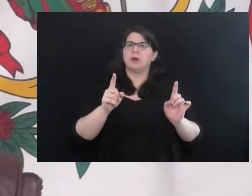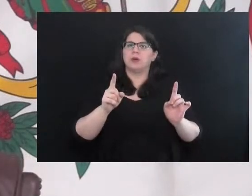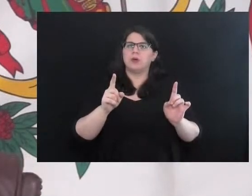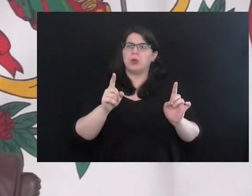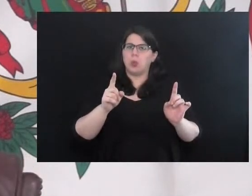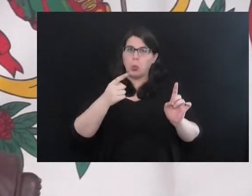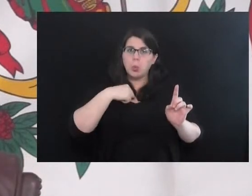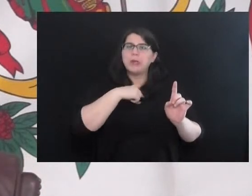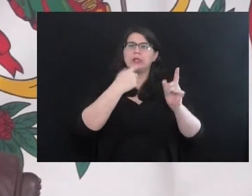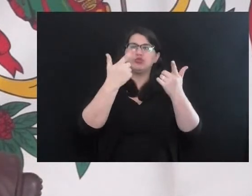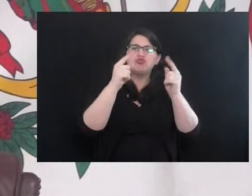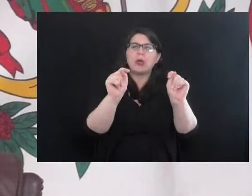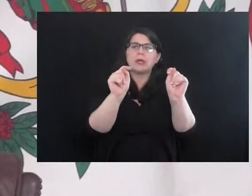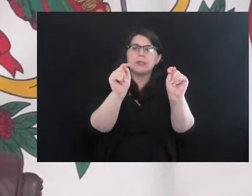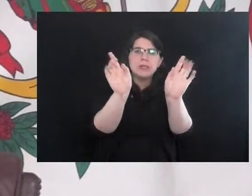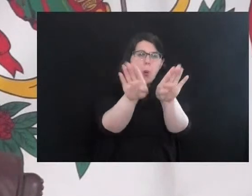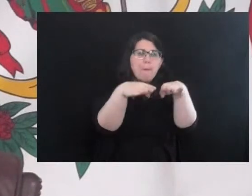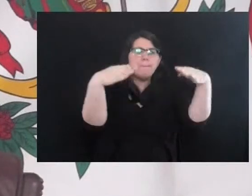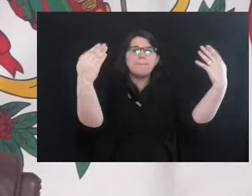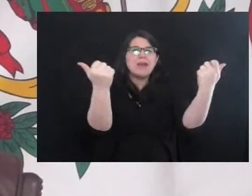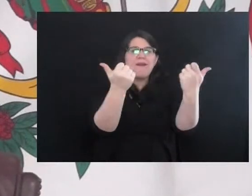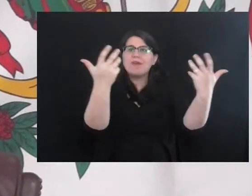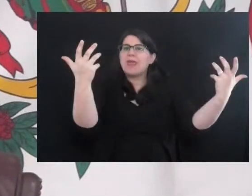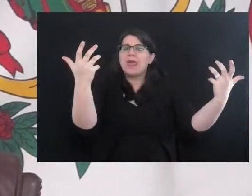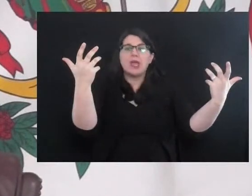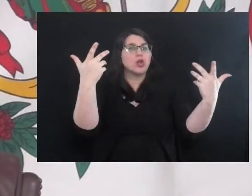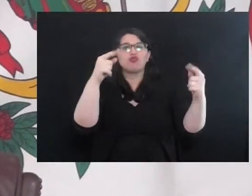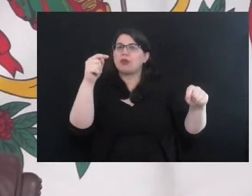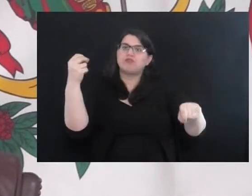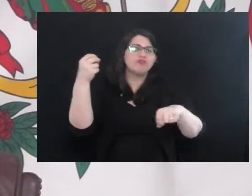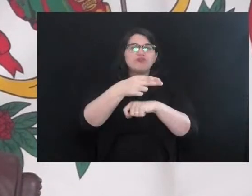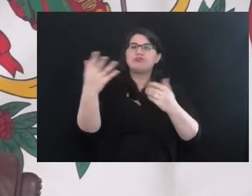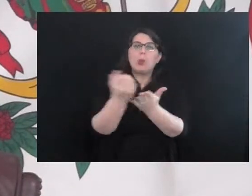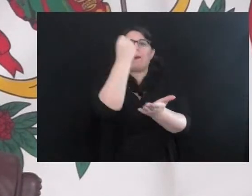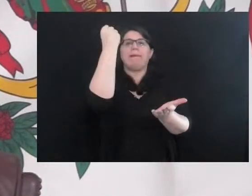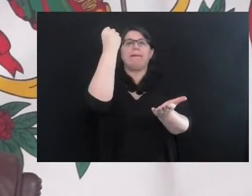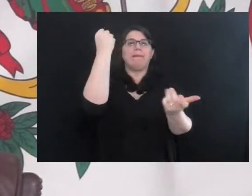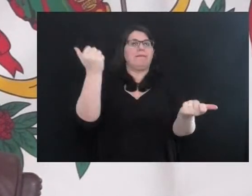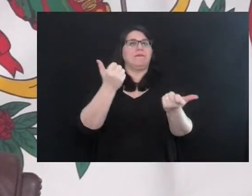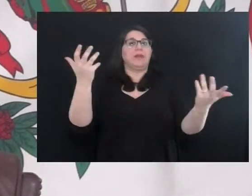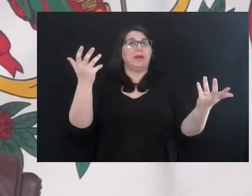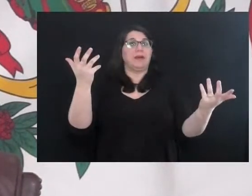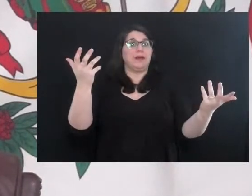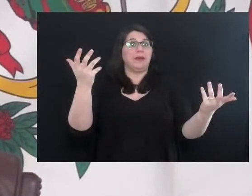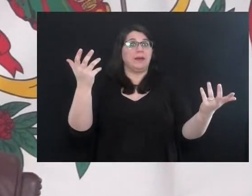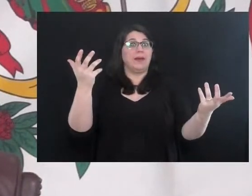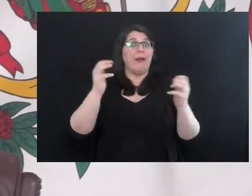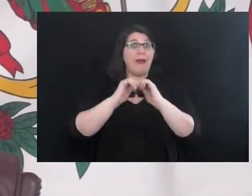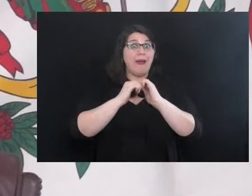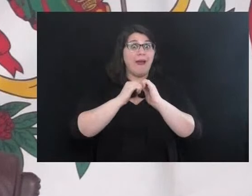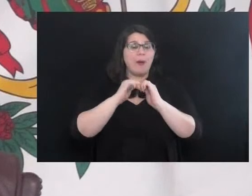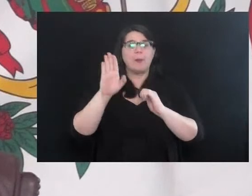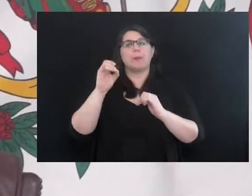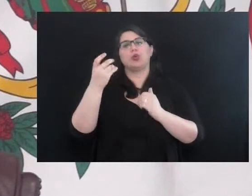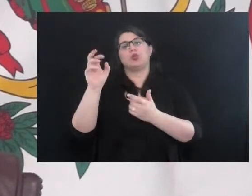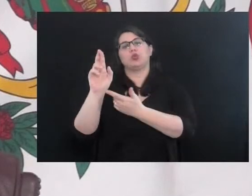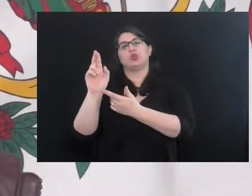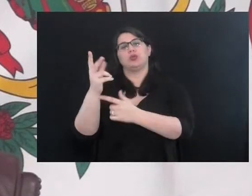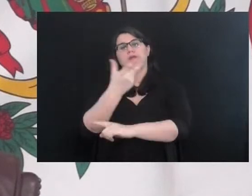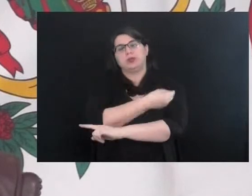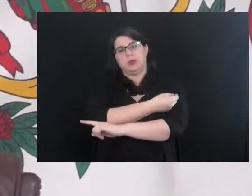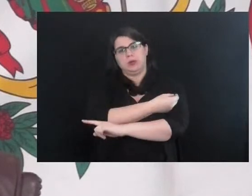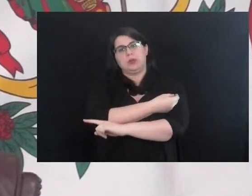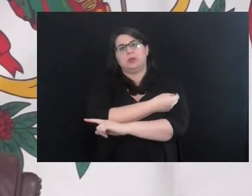everything open and win the game. And the methodology is the booster shots, the